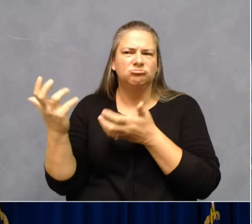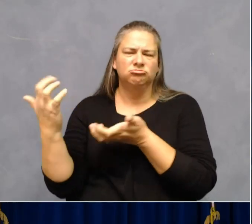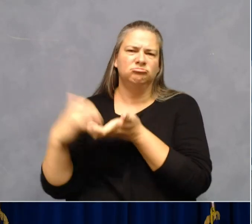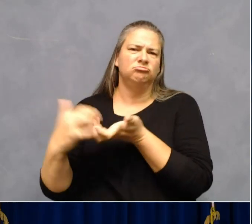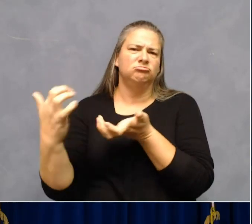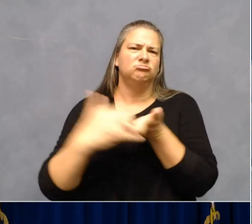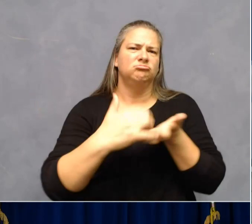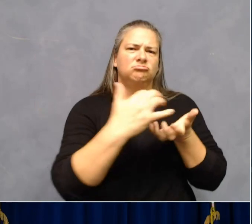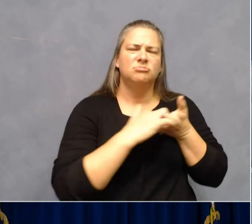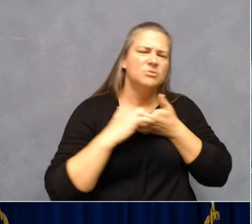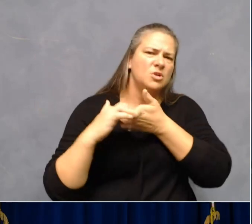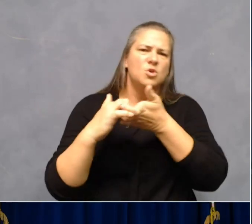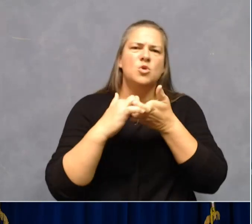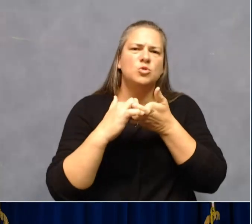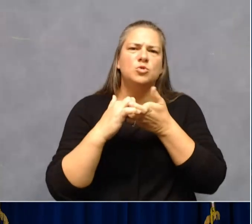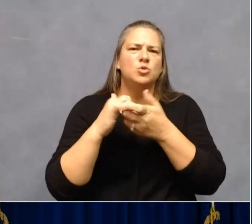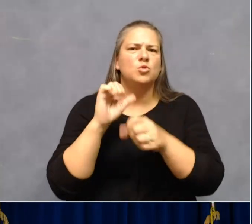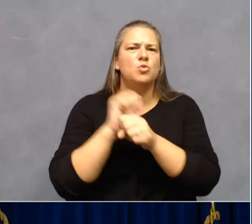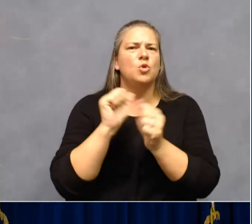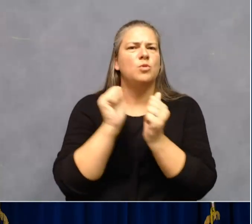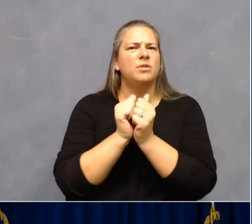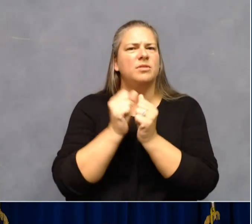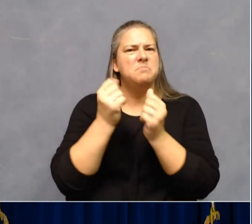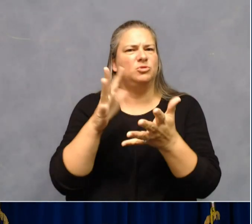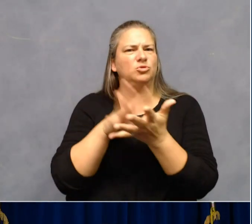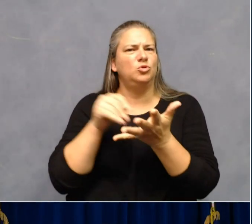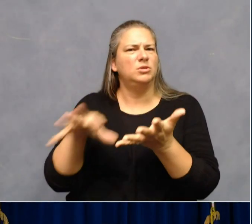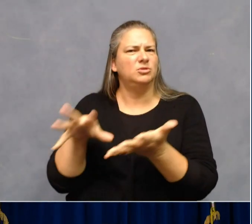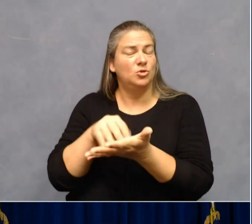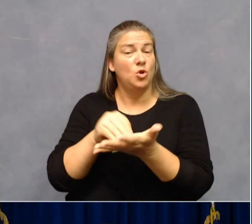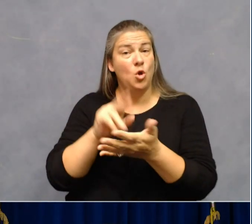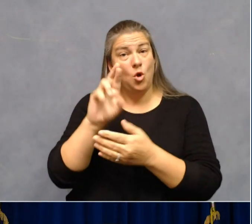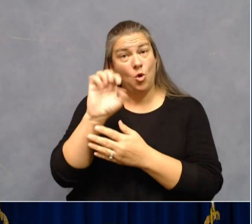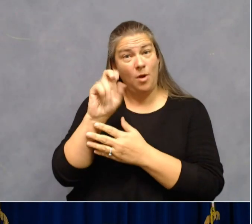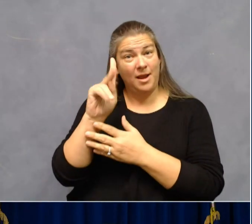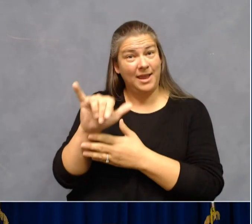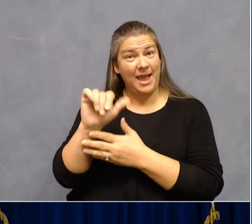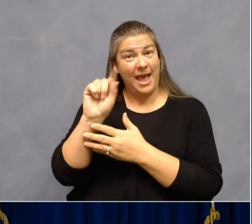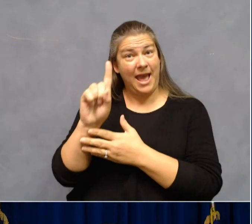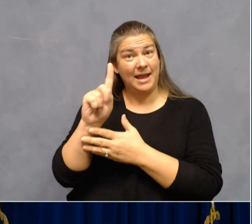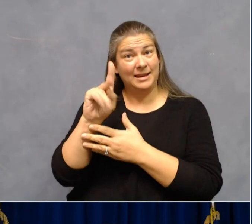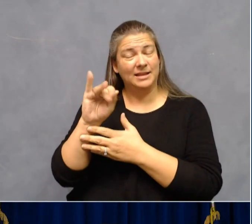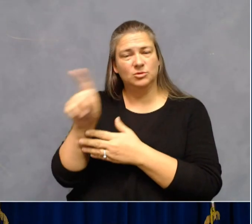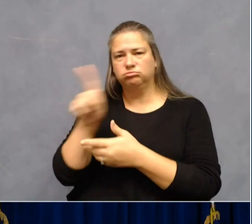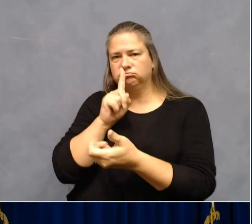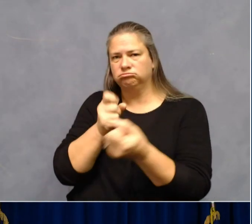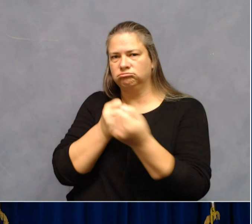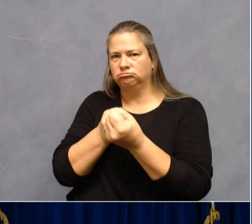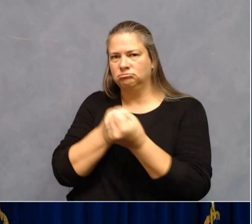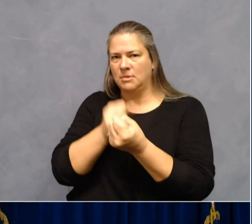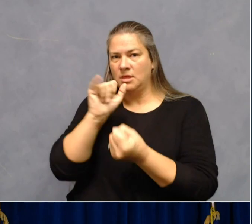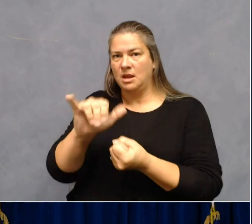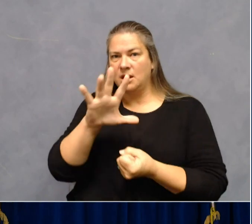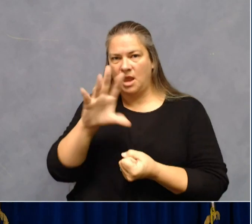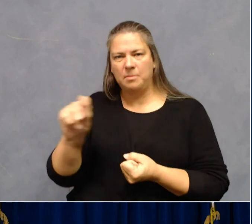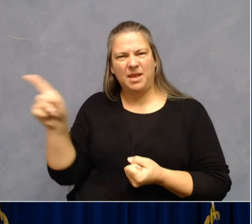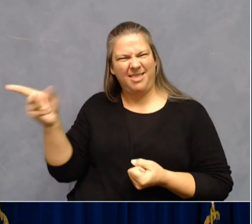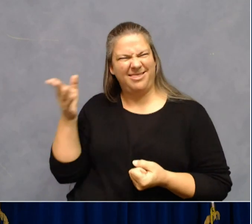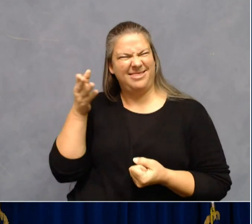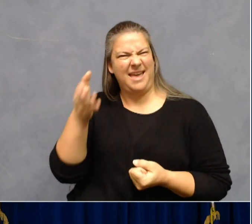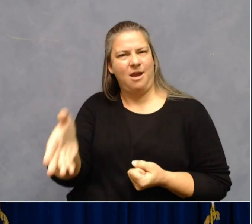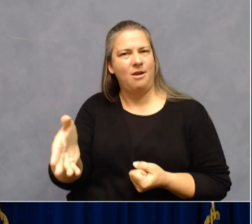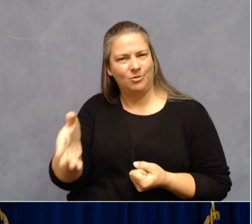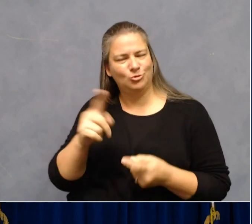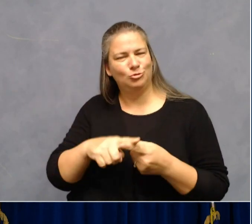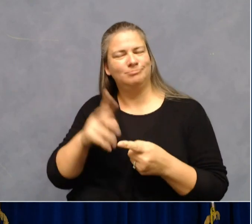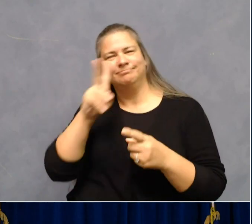our Rocky Atkins, who has long supported the company, was there today to mark this great occasion. The opening